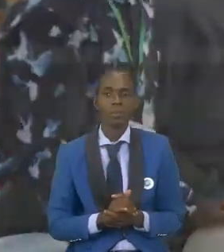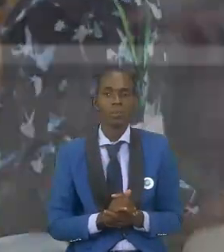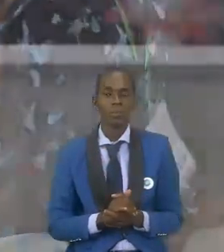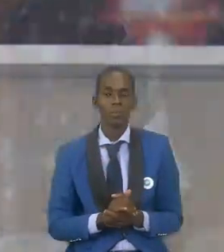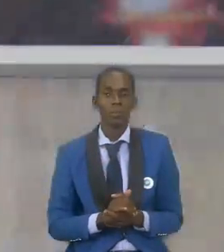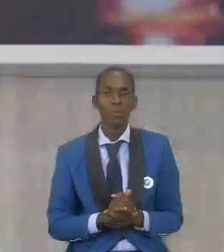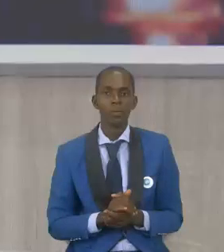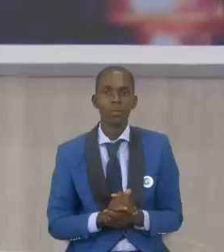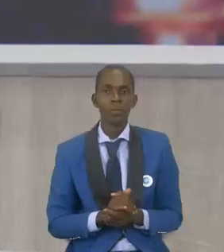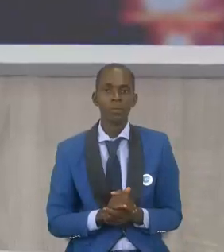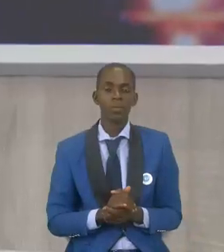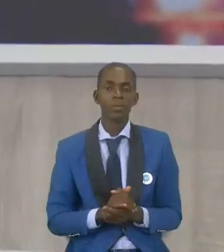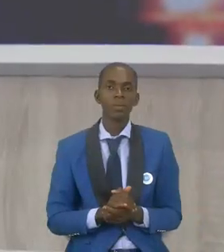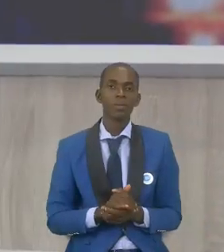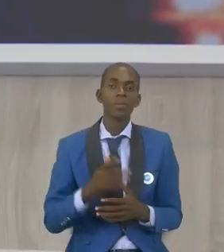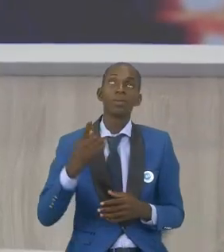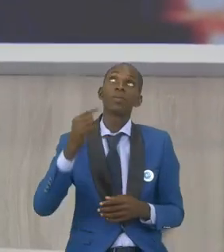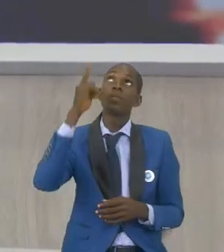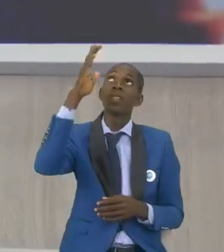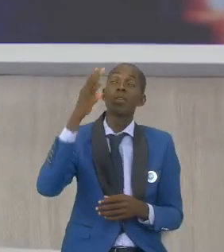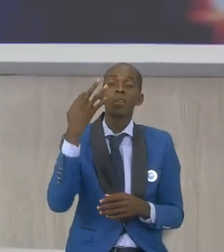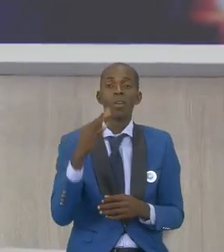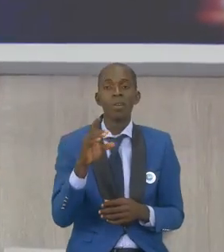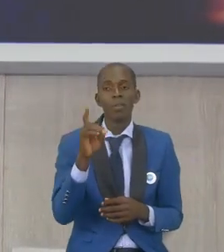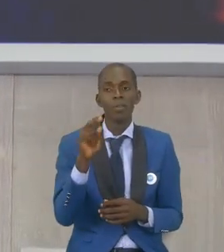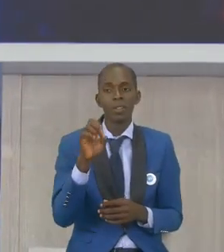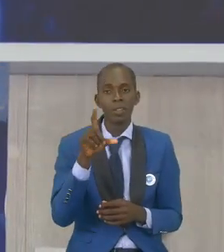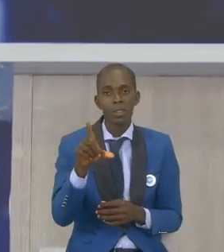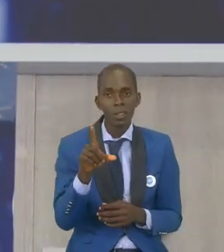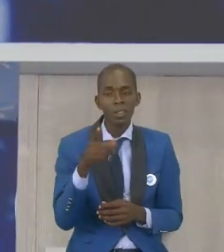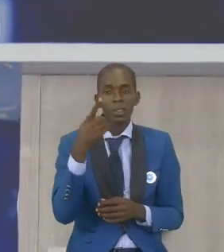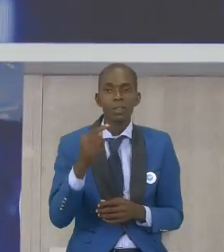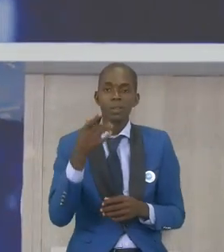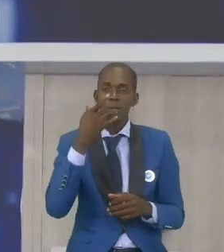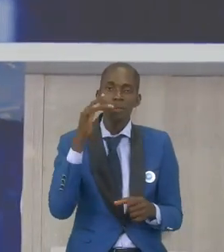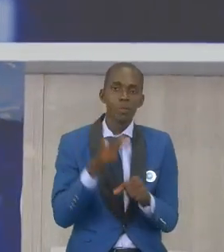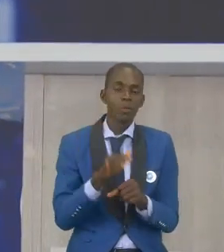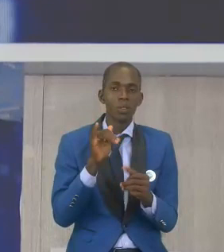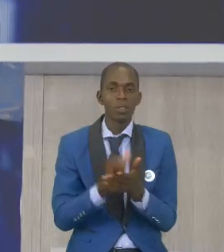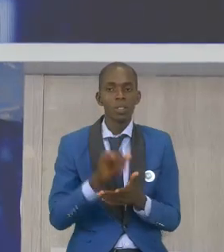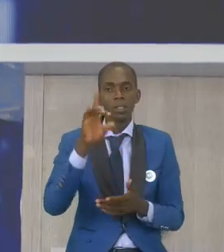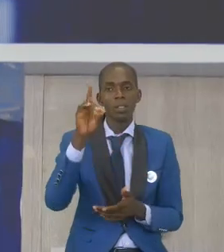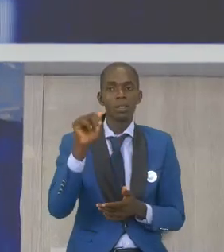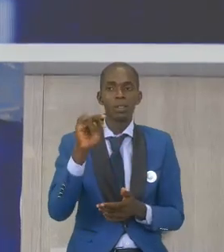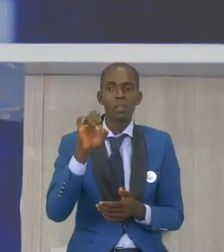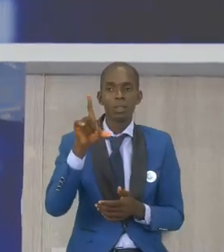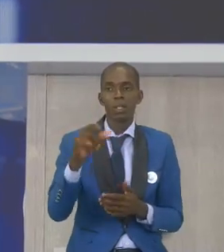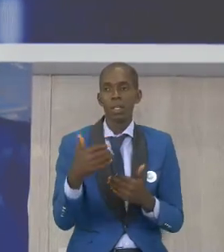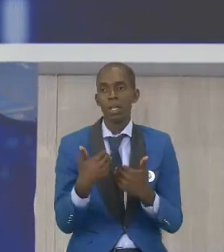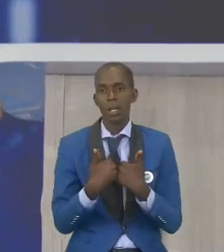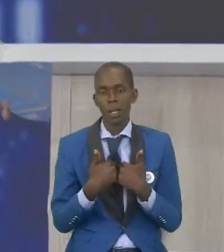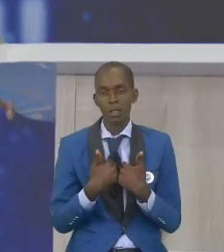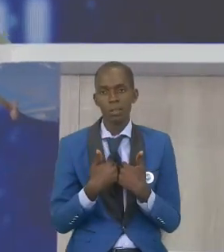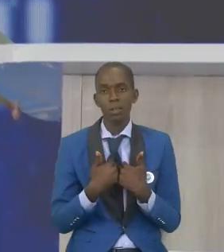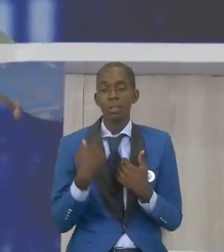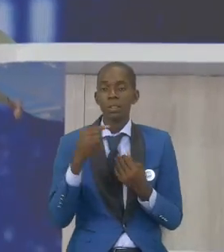A God of Daniel, the promise that Daniel had, the peace